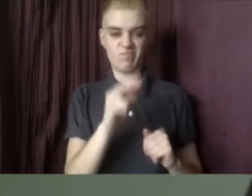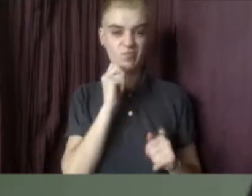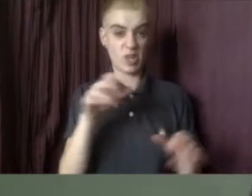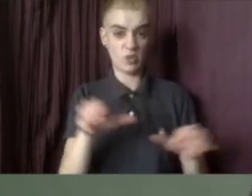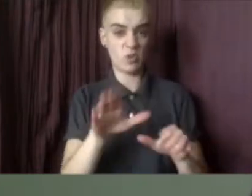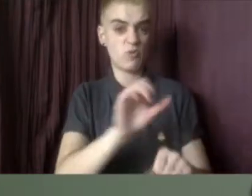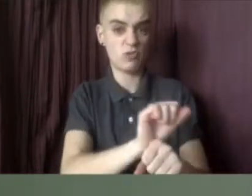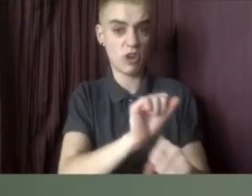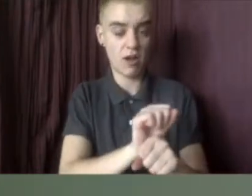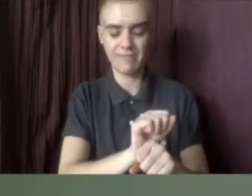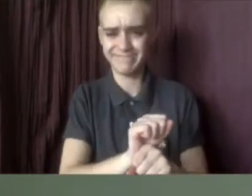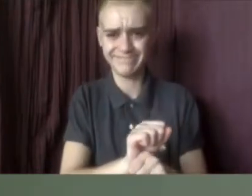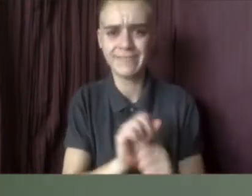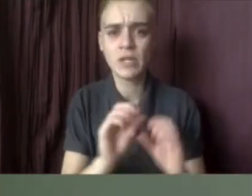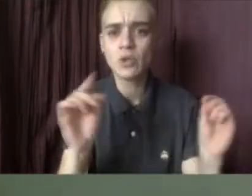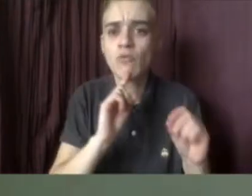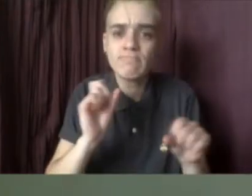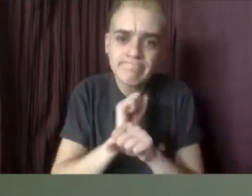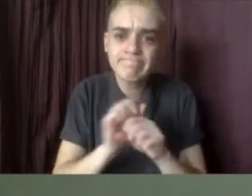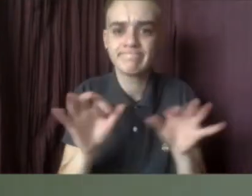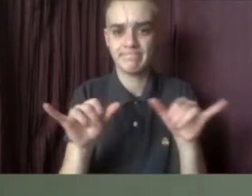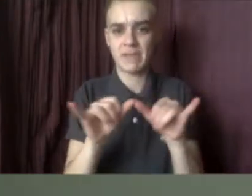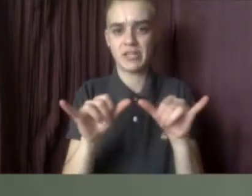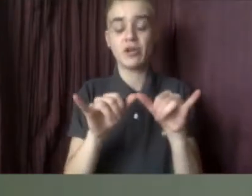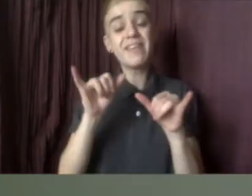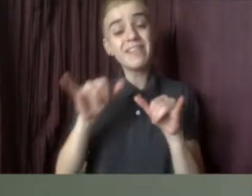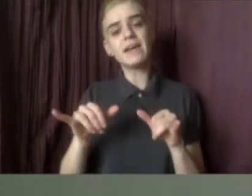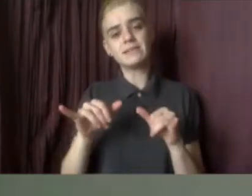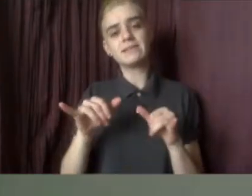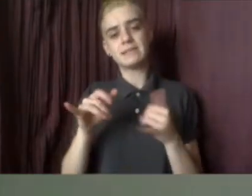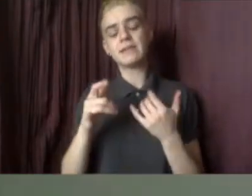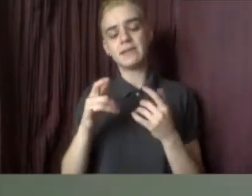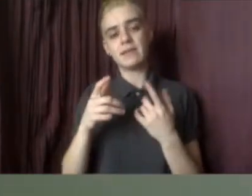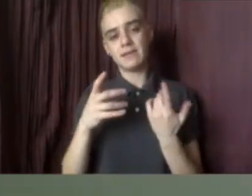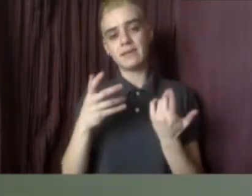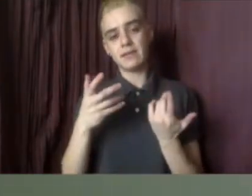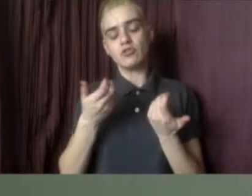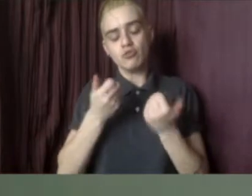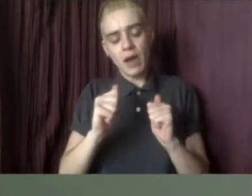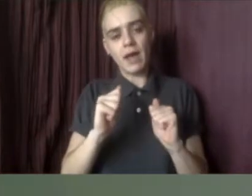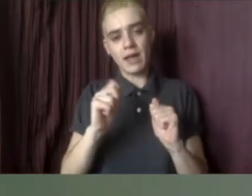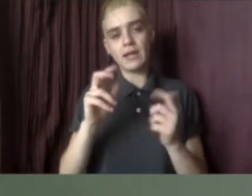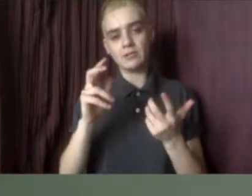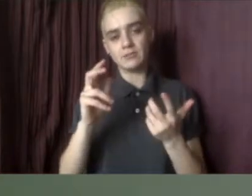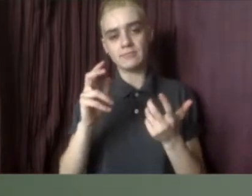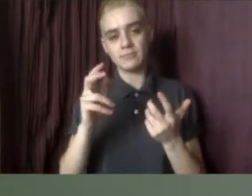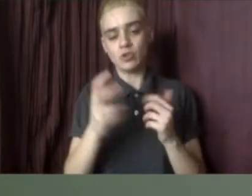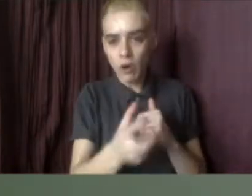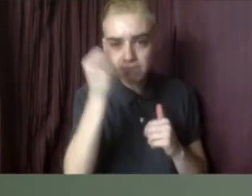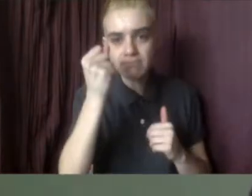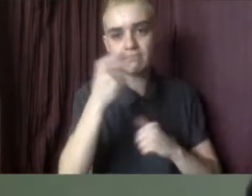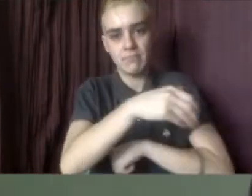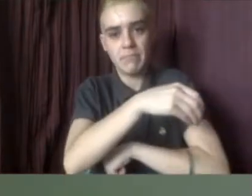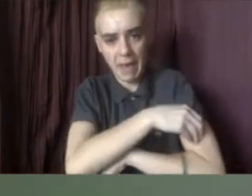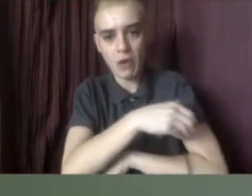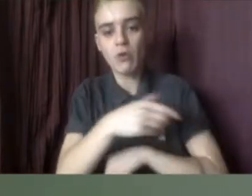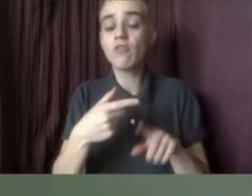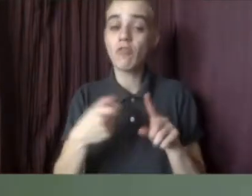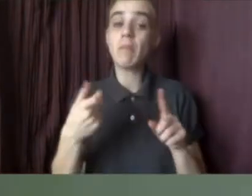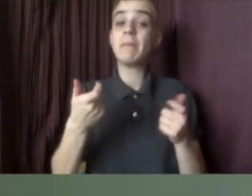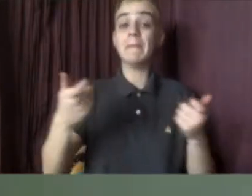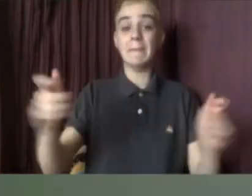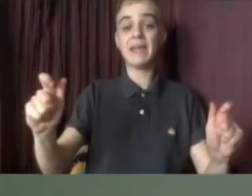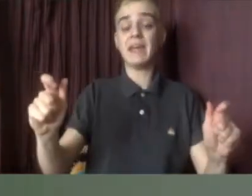And so we're going to see state officials come in and take over those elections. And many of you might be wondering, why does that matter? Well,